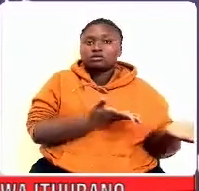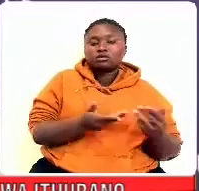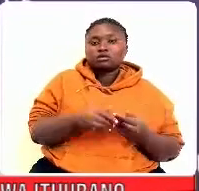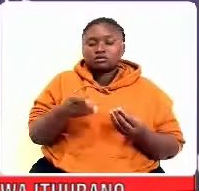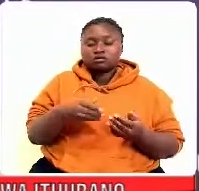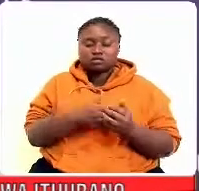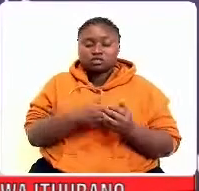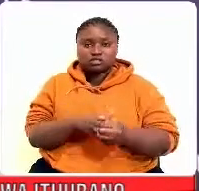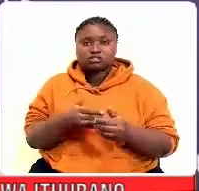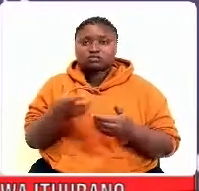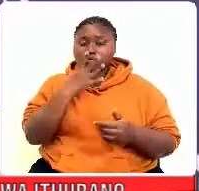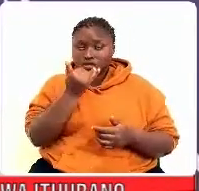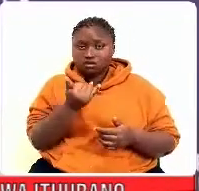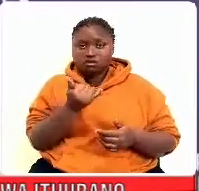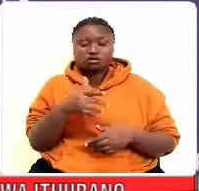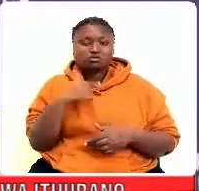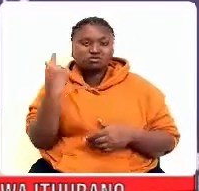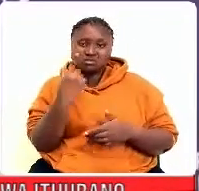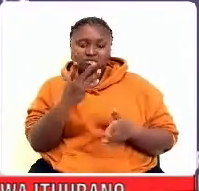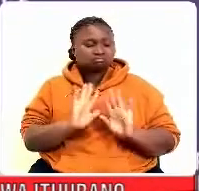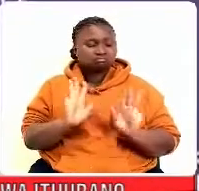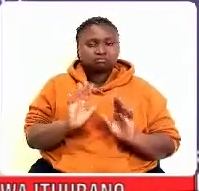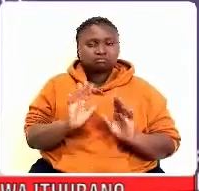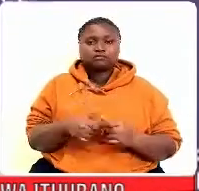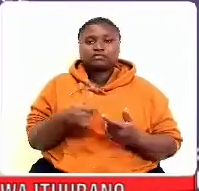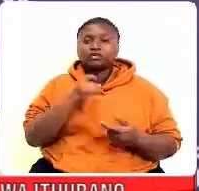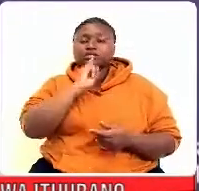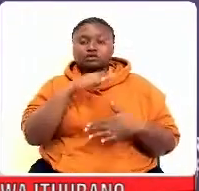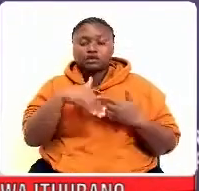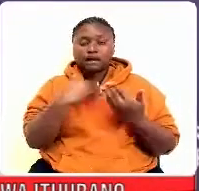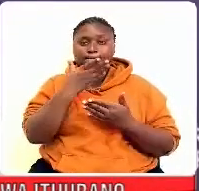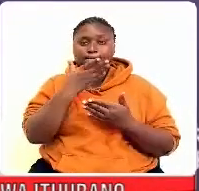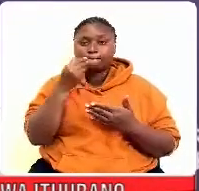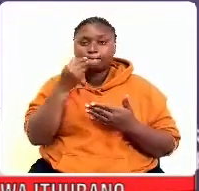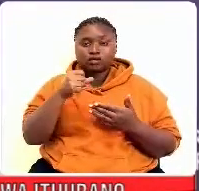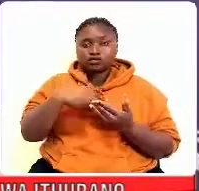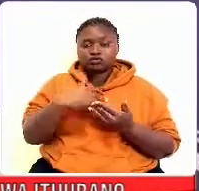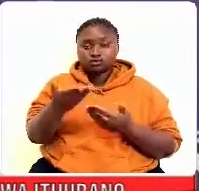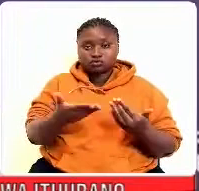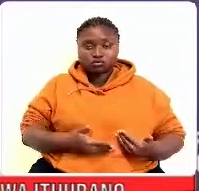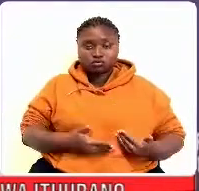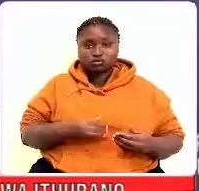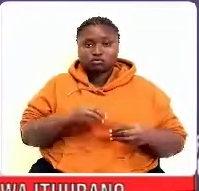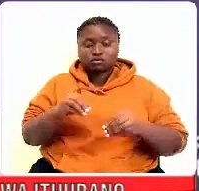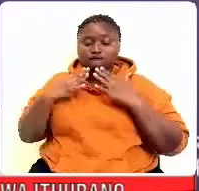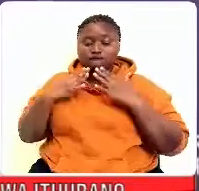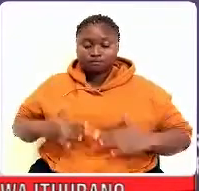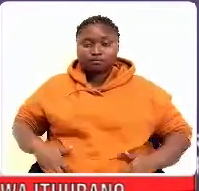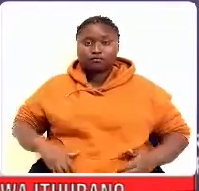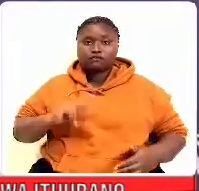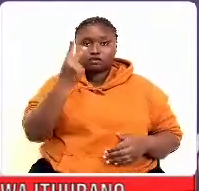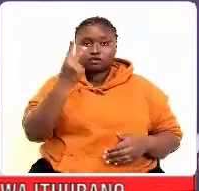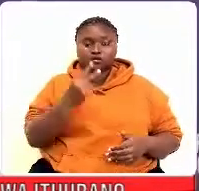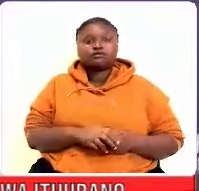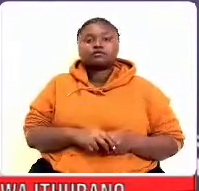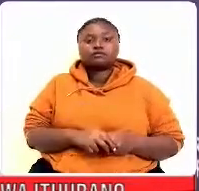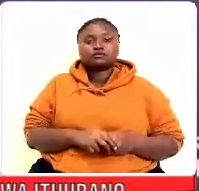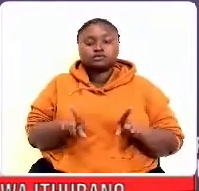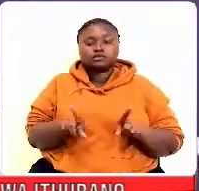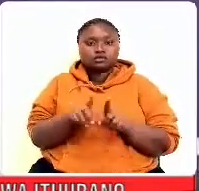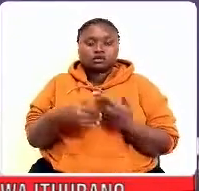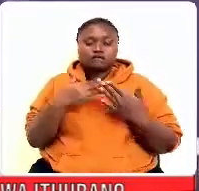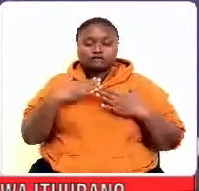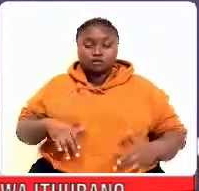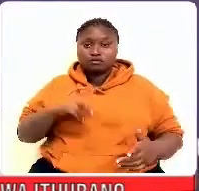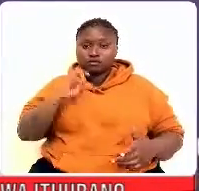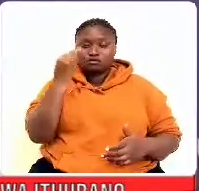leaders only. It's going to be about what is in it for the people of Kenya. And the people of